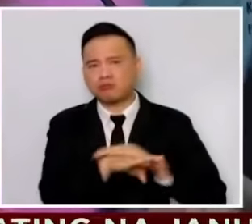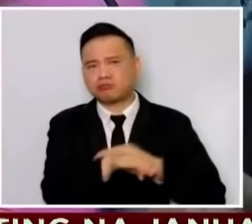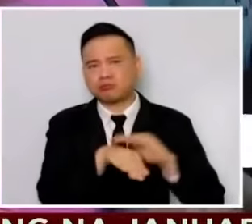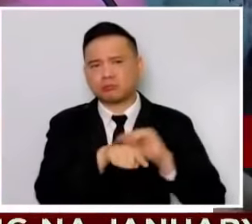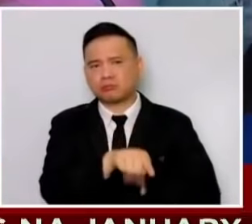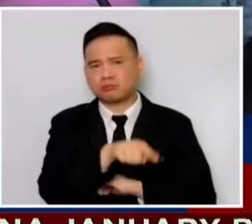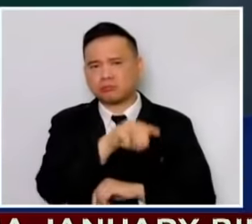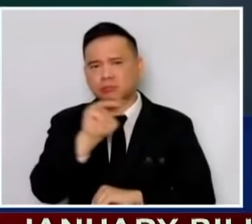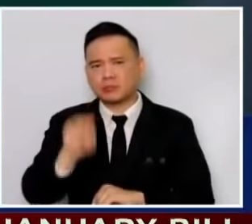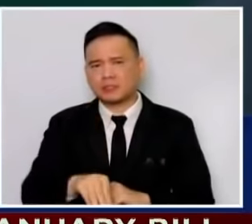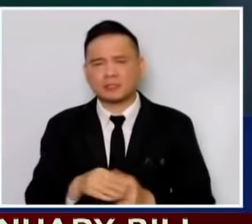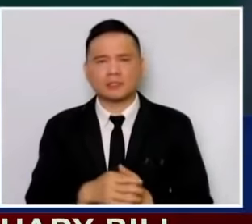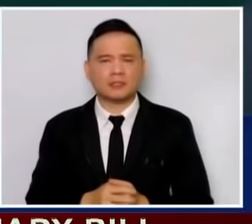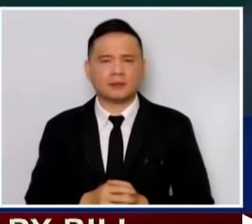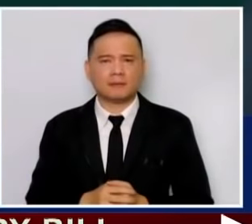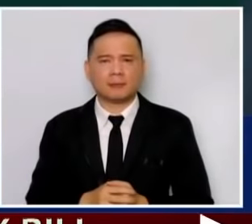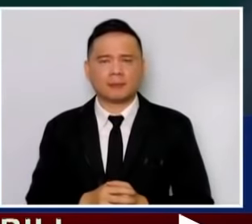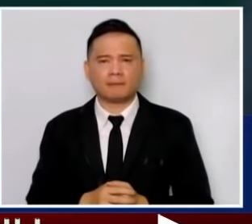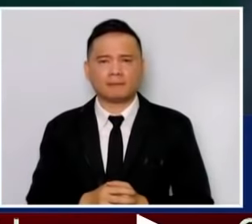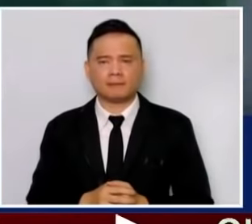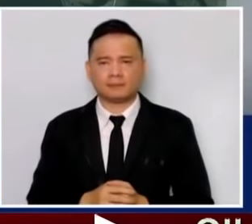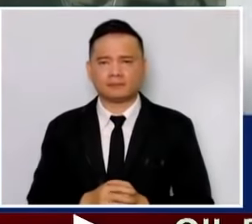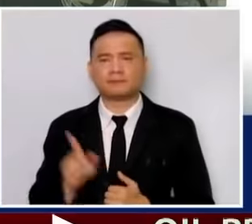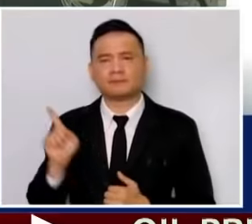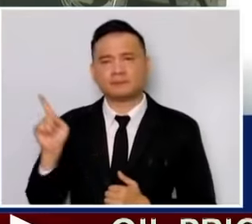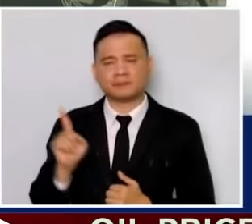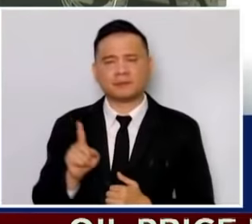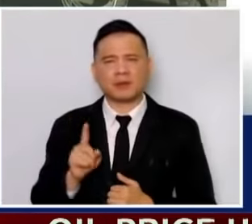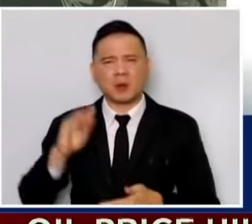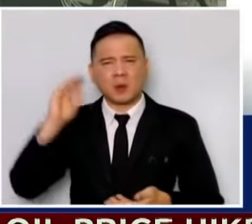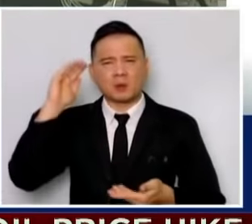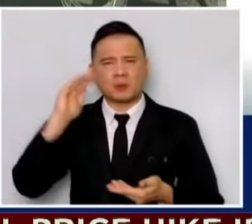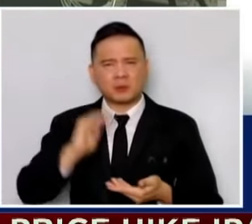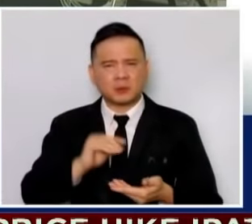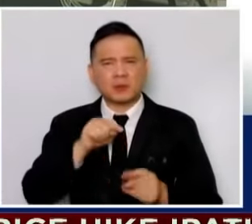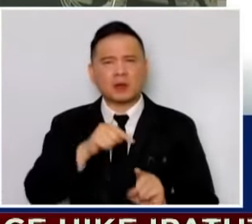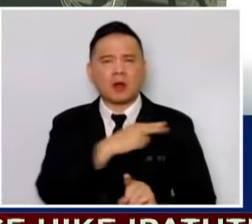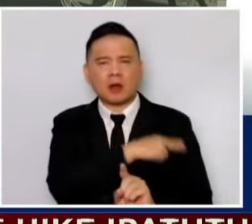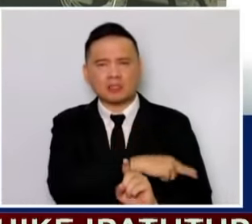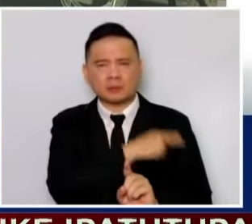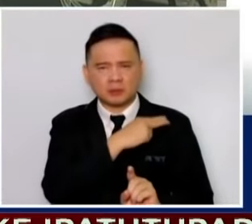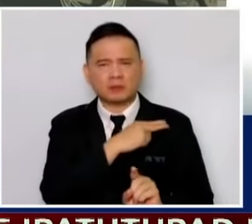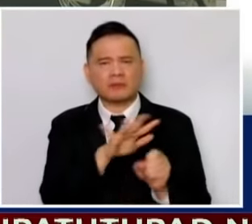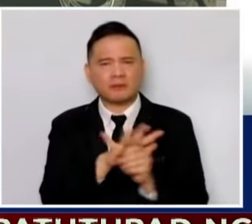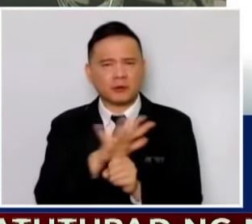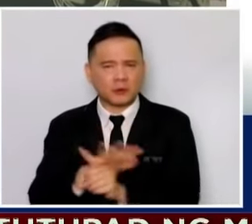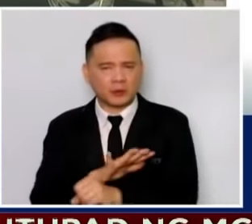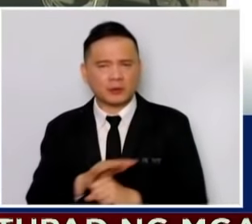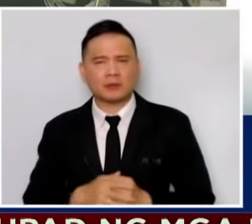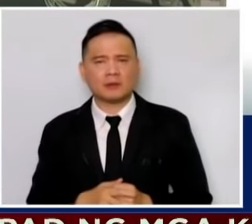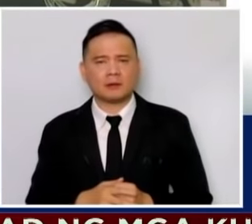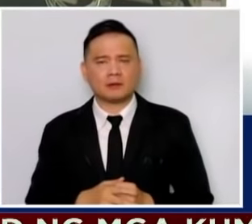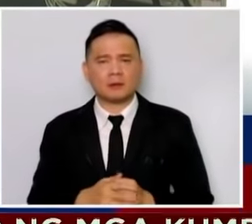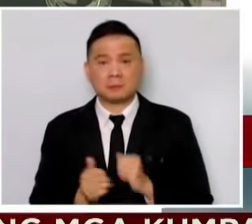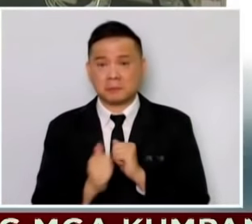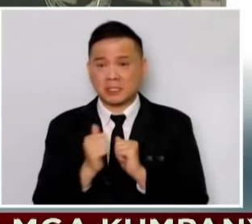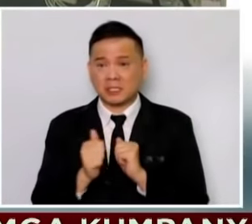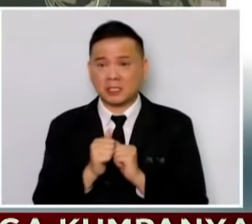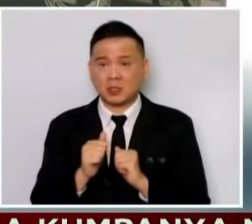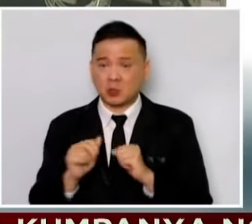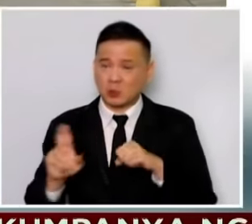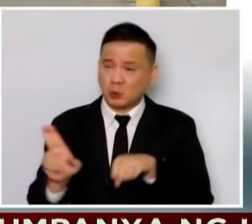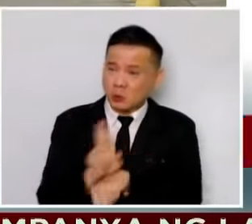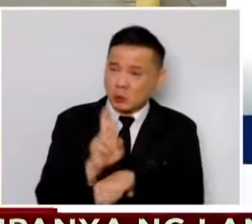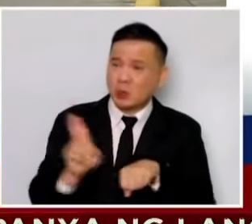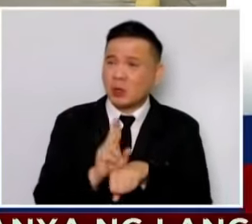seeing less hospitalization. That's why yung hospital utilization natin has not yet reached the